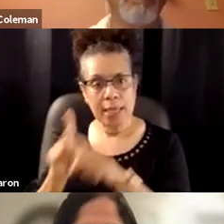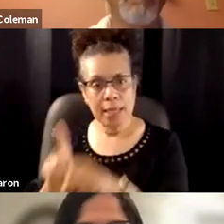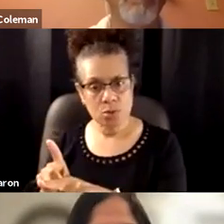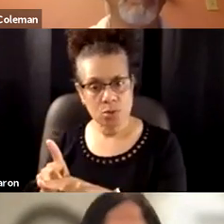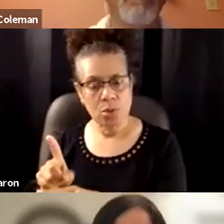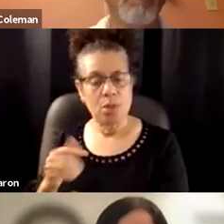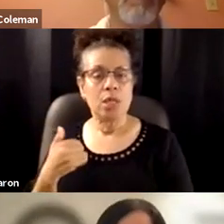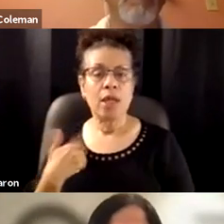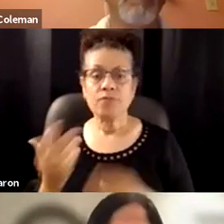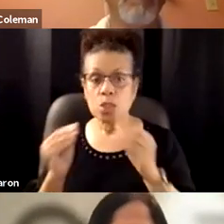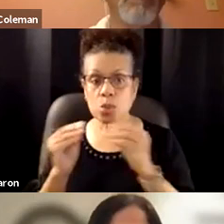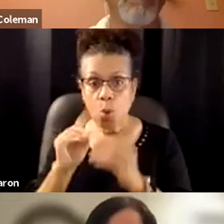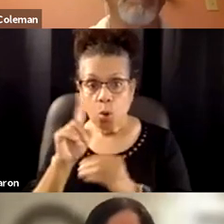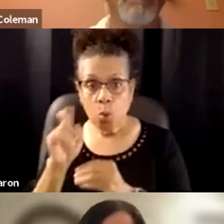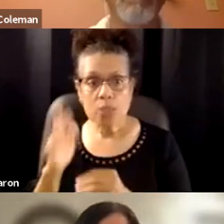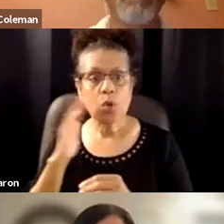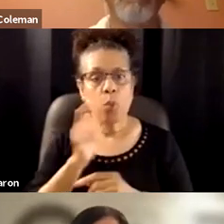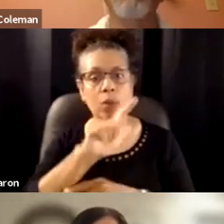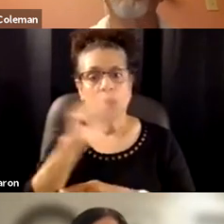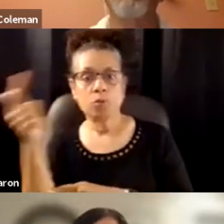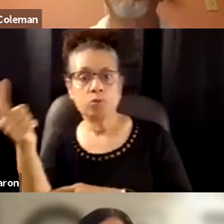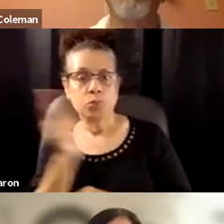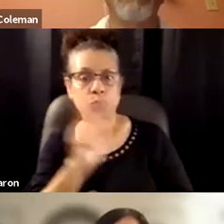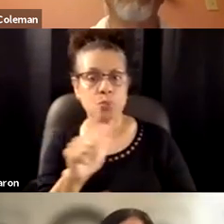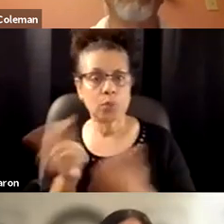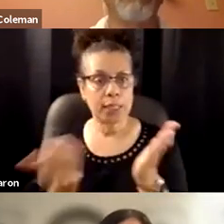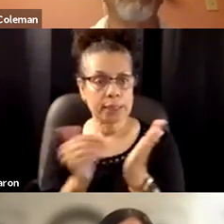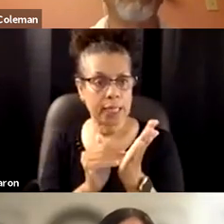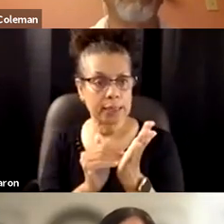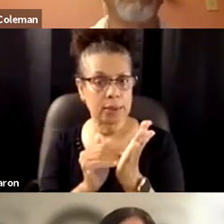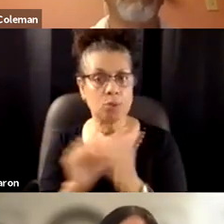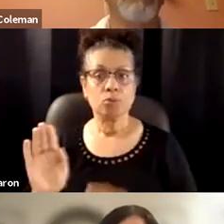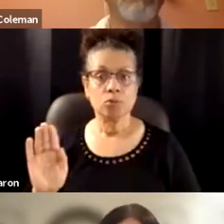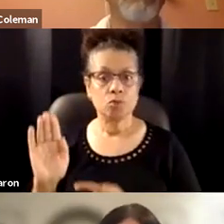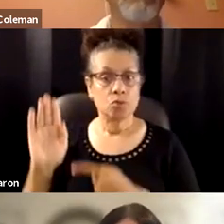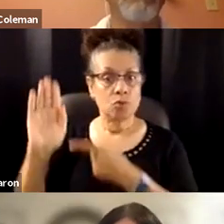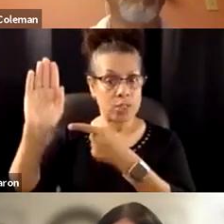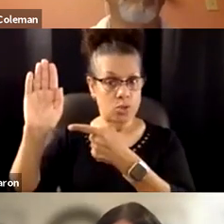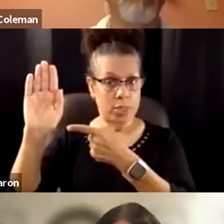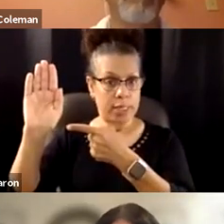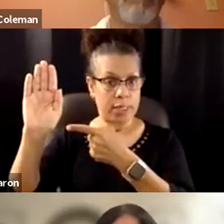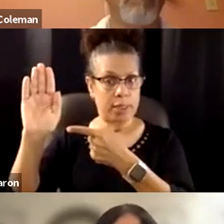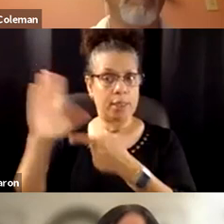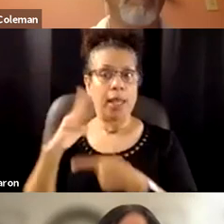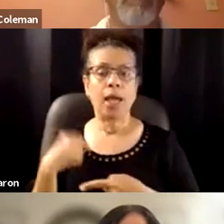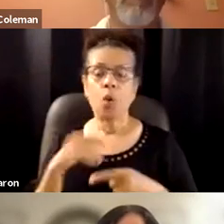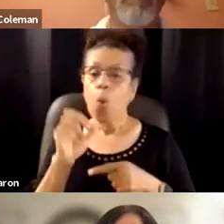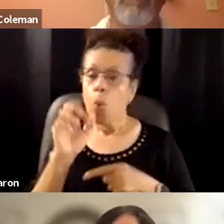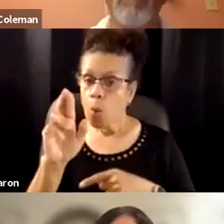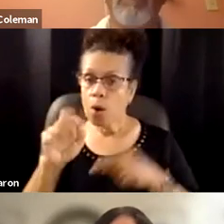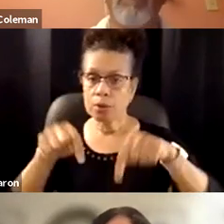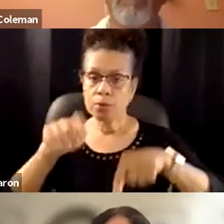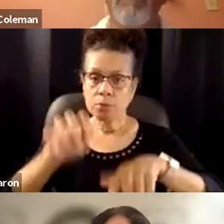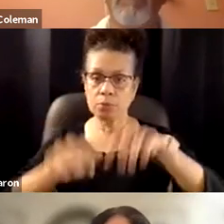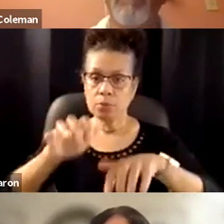questions i'll come back and do a second round if you have a question please raise your virtual hand or put the request in the chat